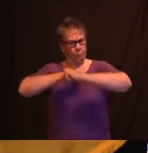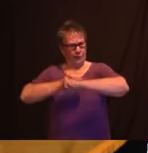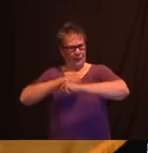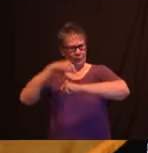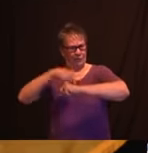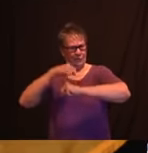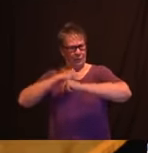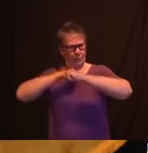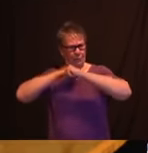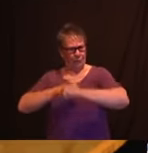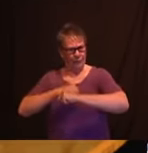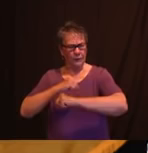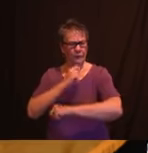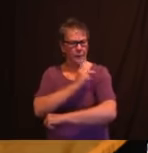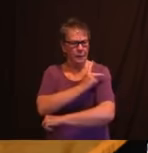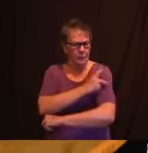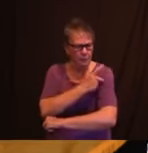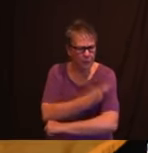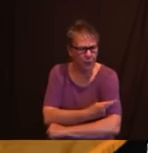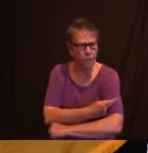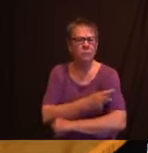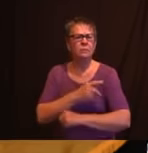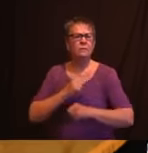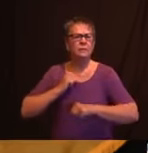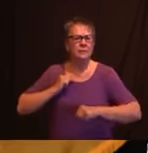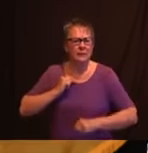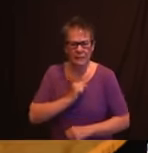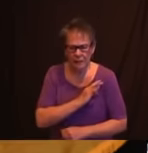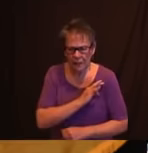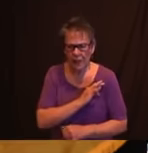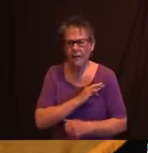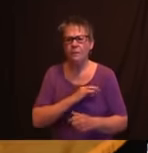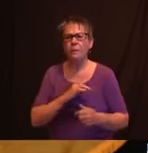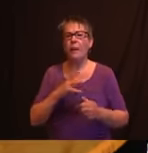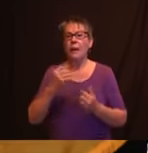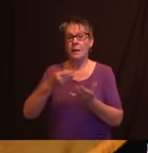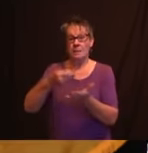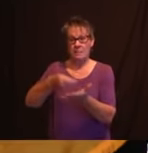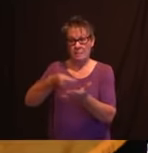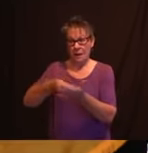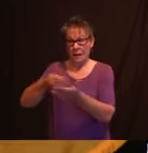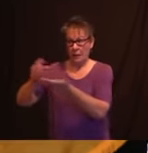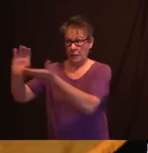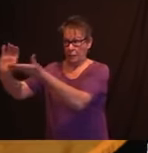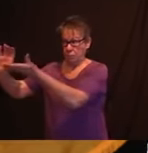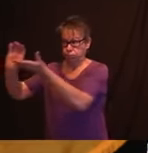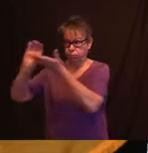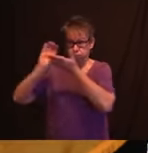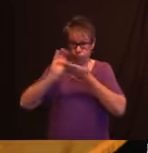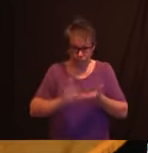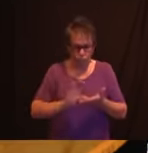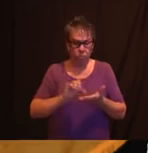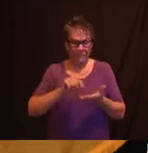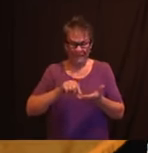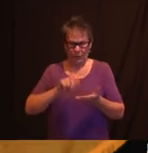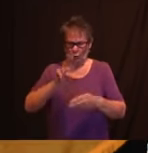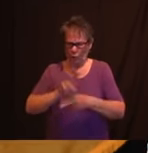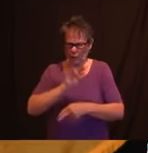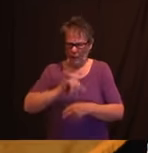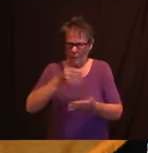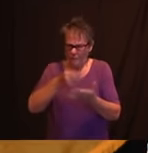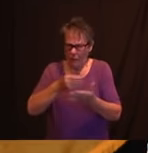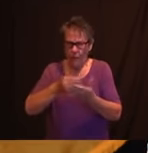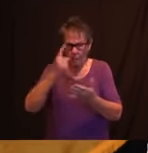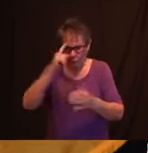necessary expenditures that ensure compliance with health and safety guidance, including the most recent federal